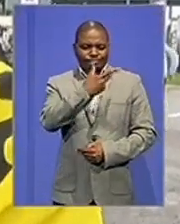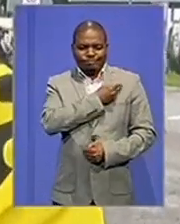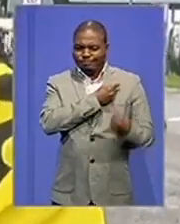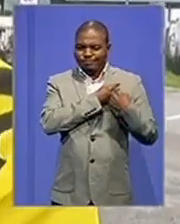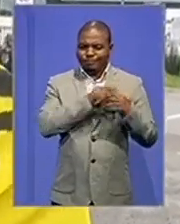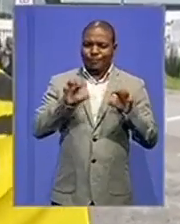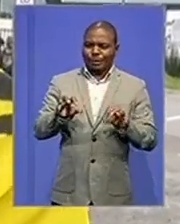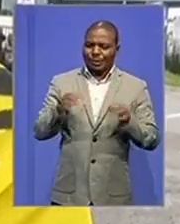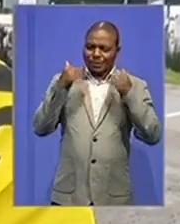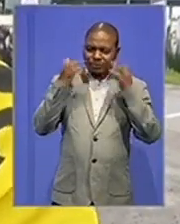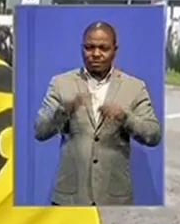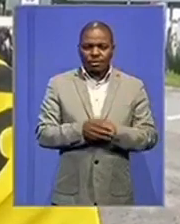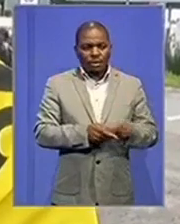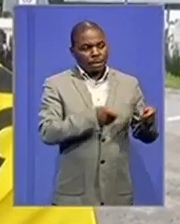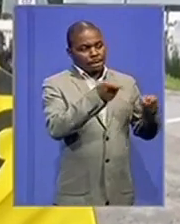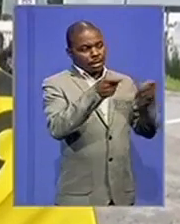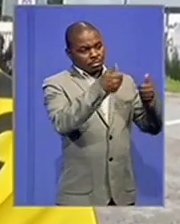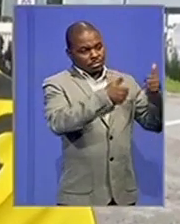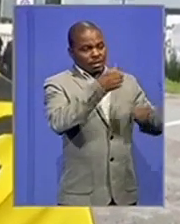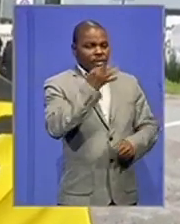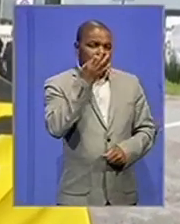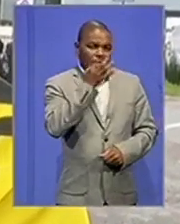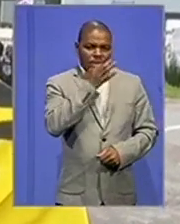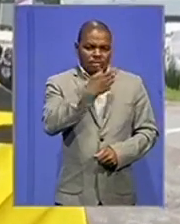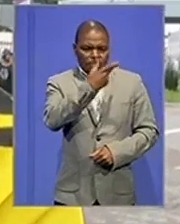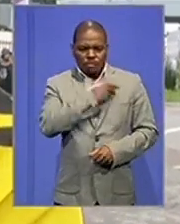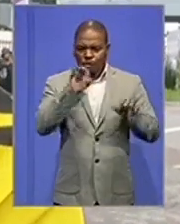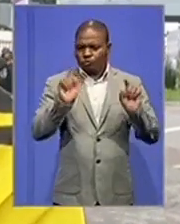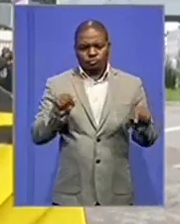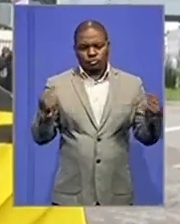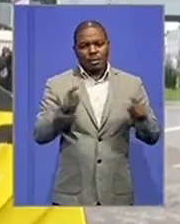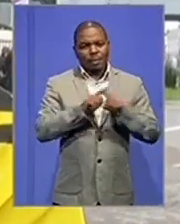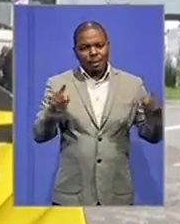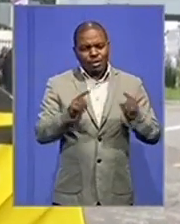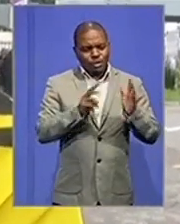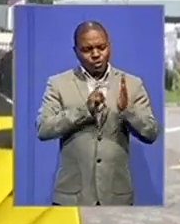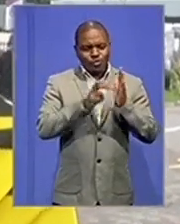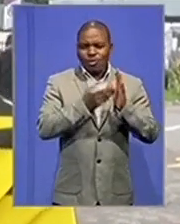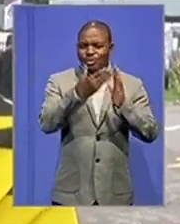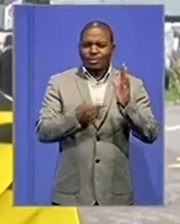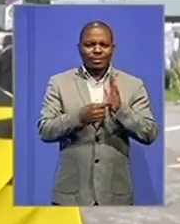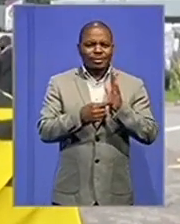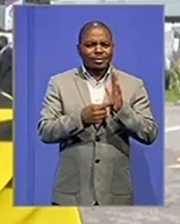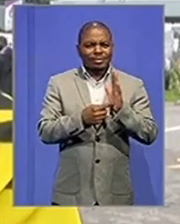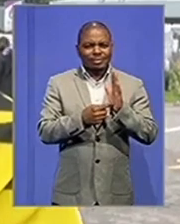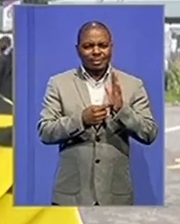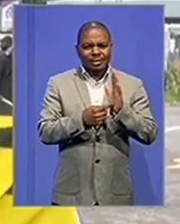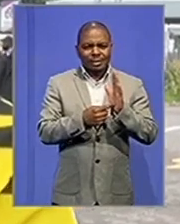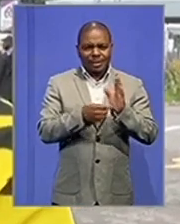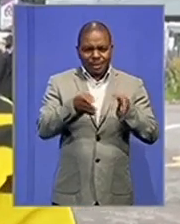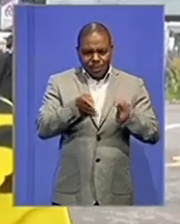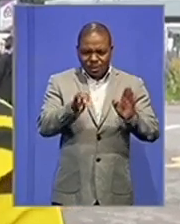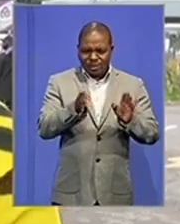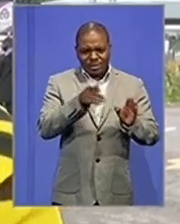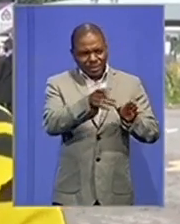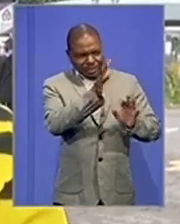mandatory. Management said that vaccination won't be mandatory, but then there are rules and regulations, and then they are the way Babylon